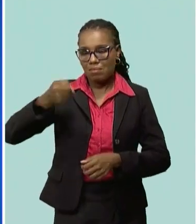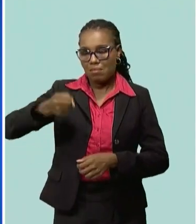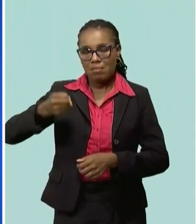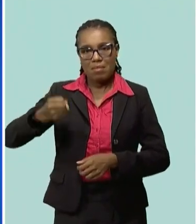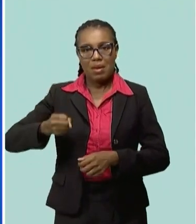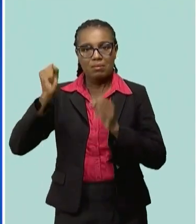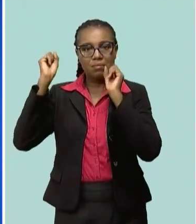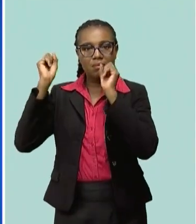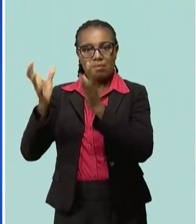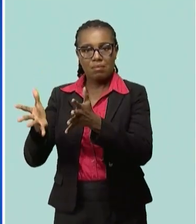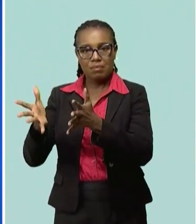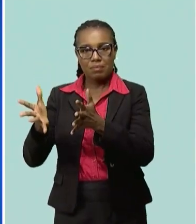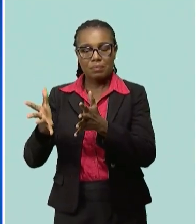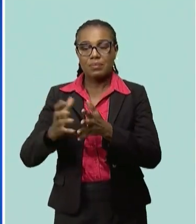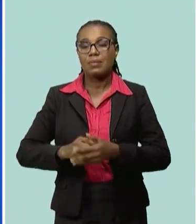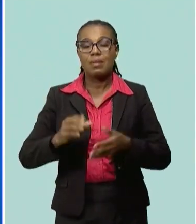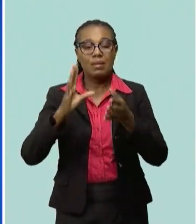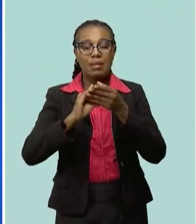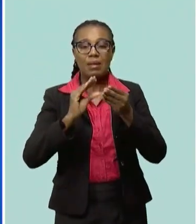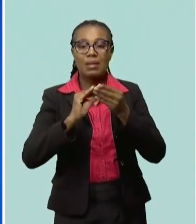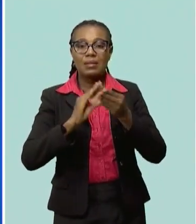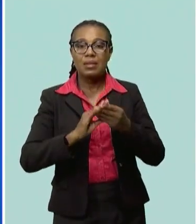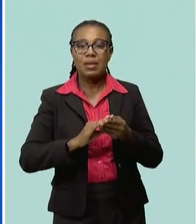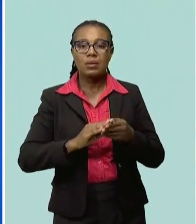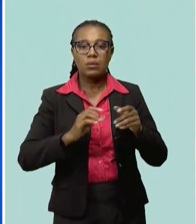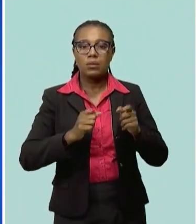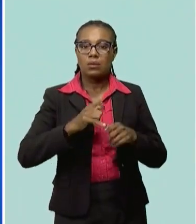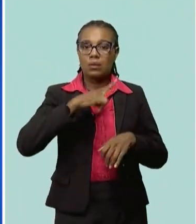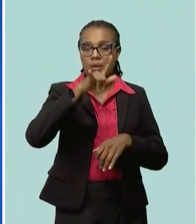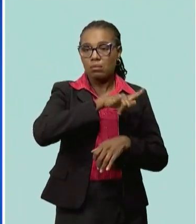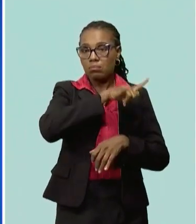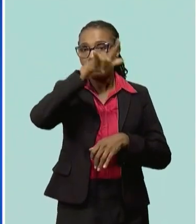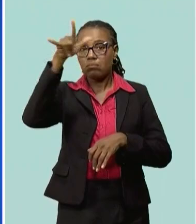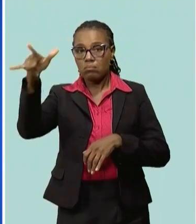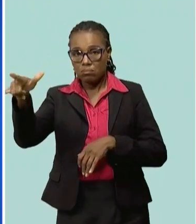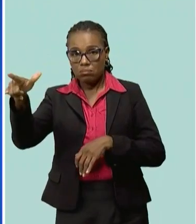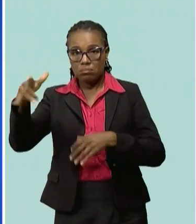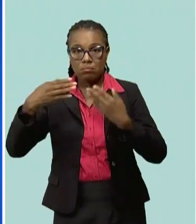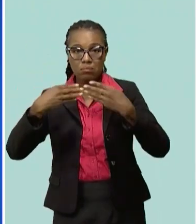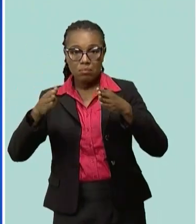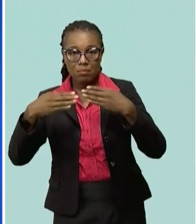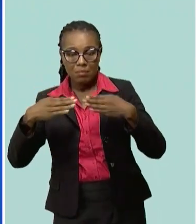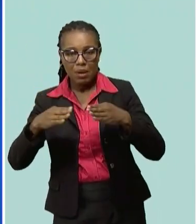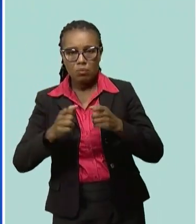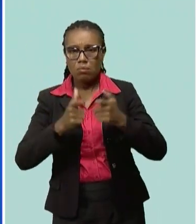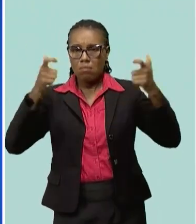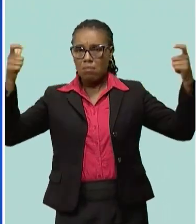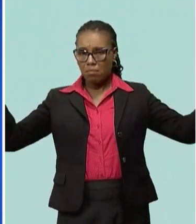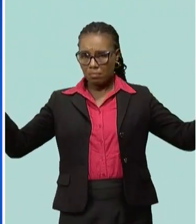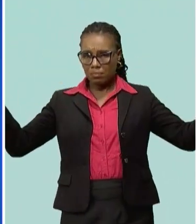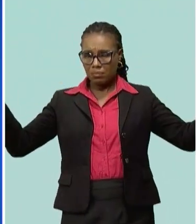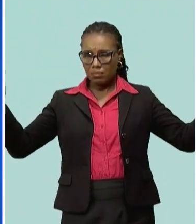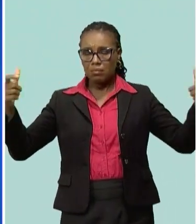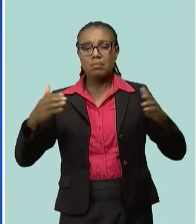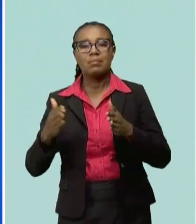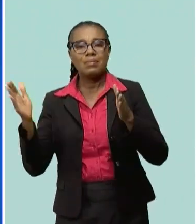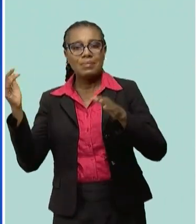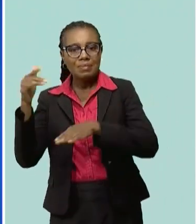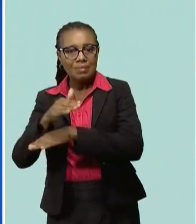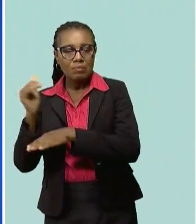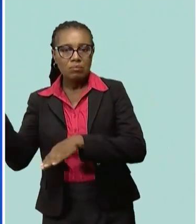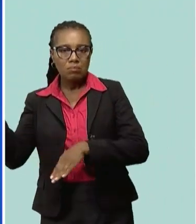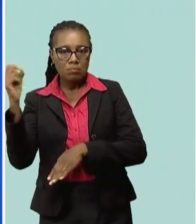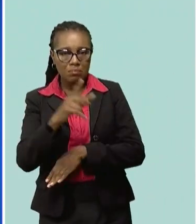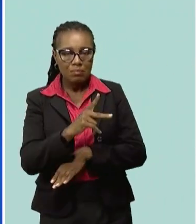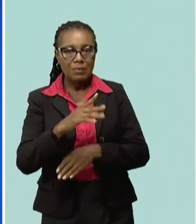told CBC News the aircraft which took them to Panama was much bigger than the one they departed on this morning. They say during boarding,